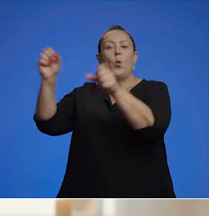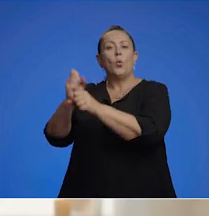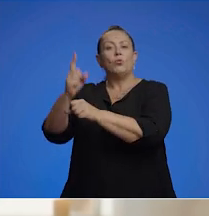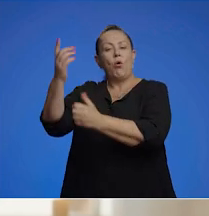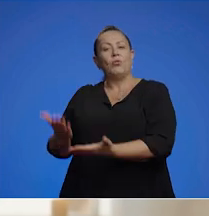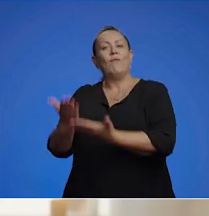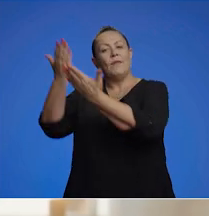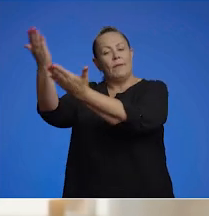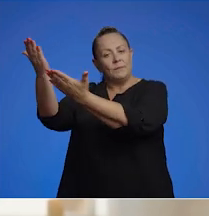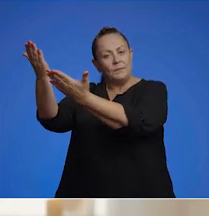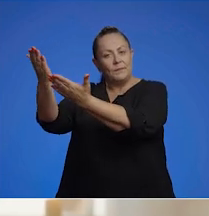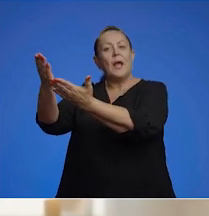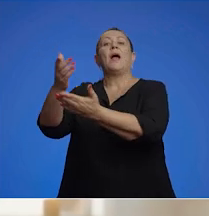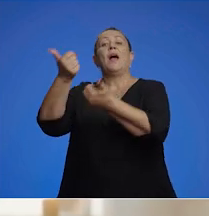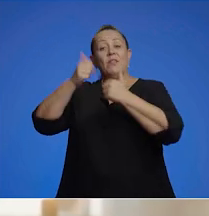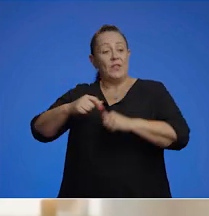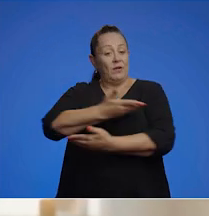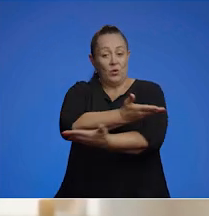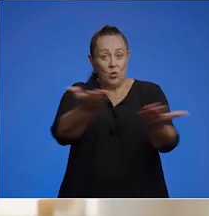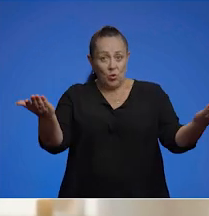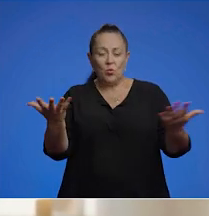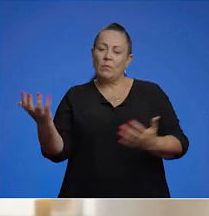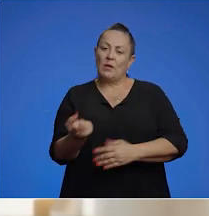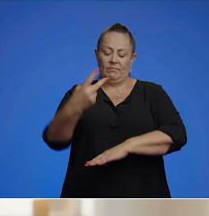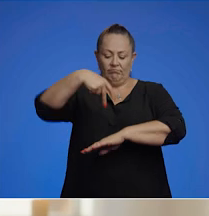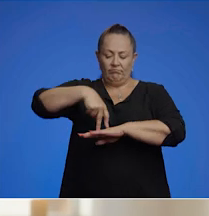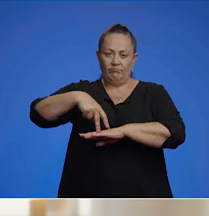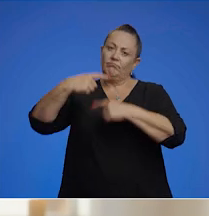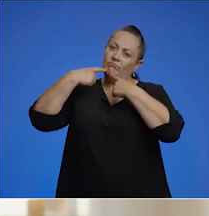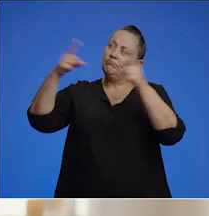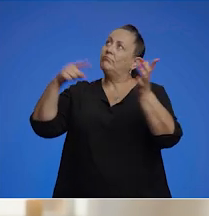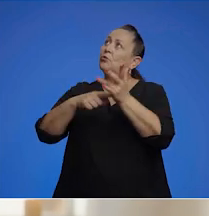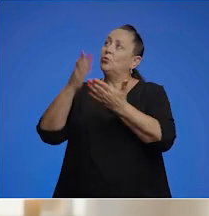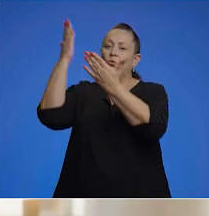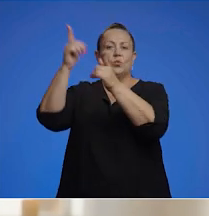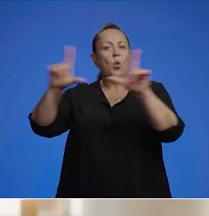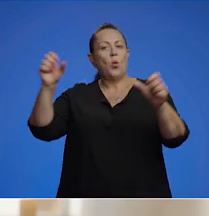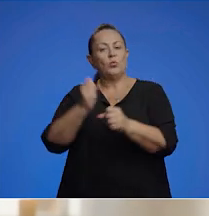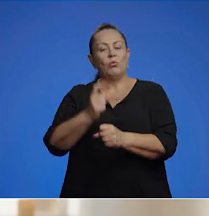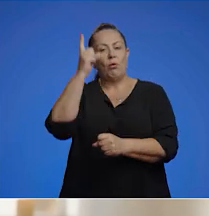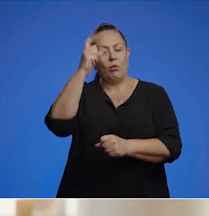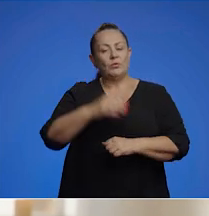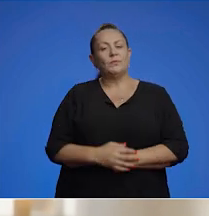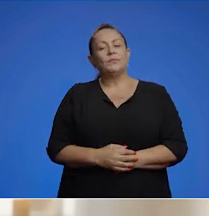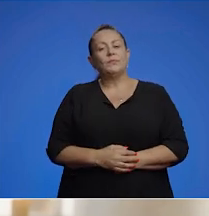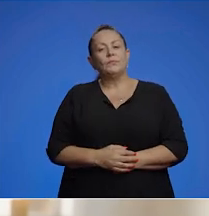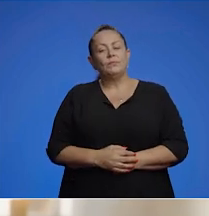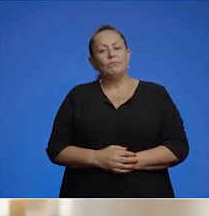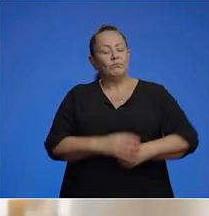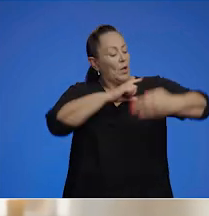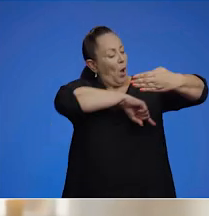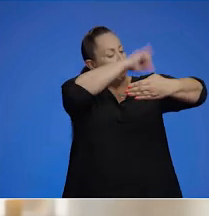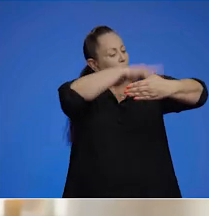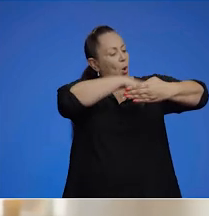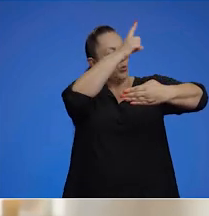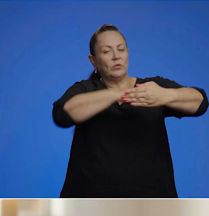God. Then, in the sight of the Lord your God, you must make this pronouncement. My